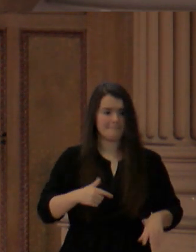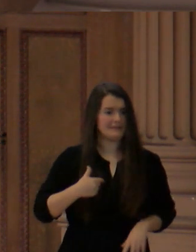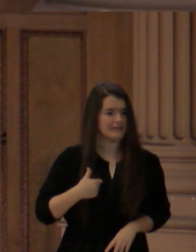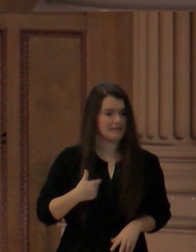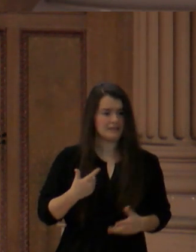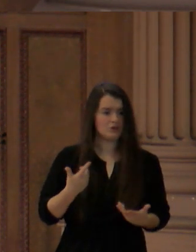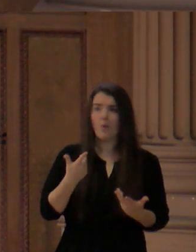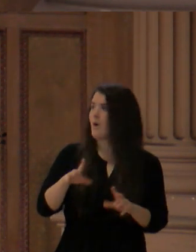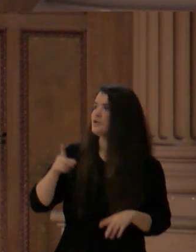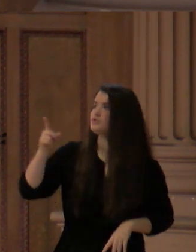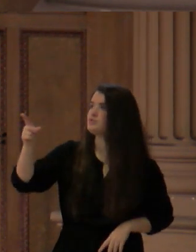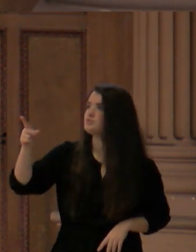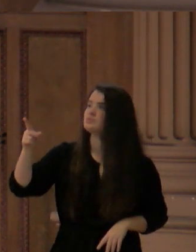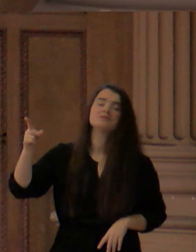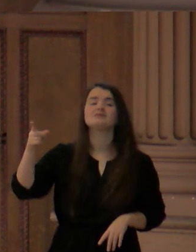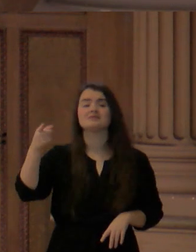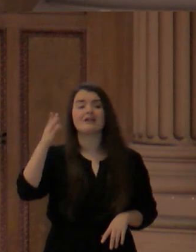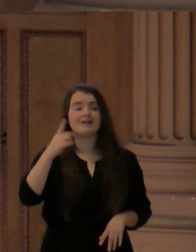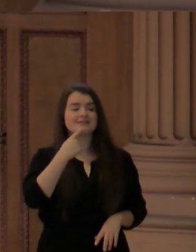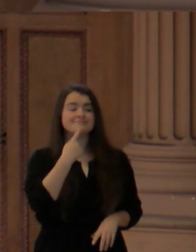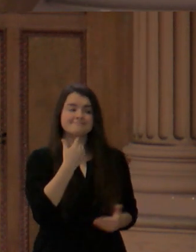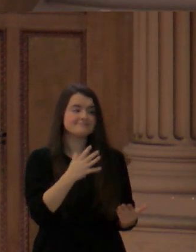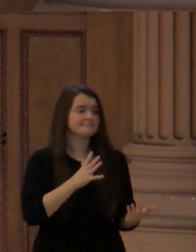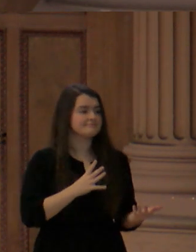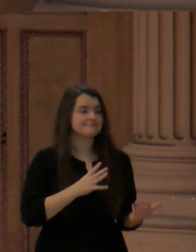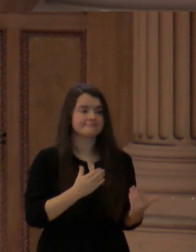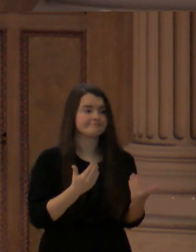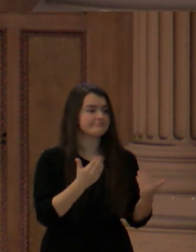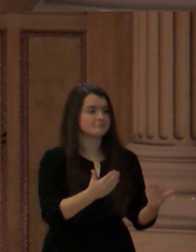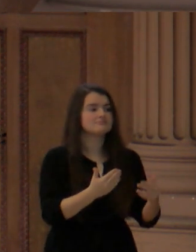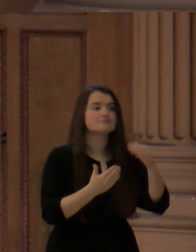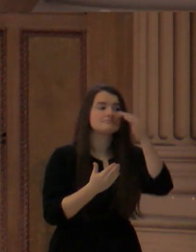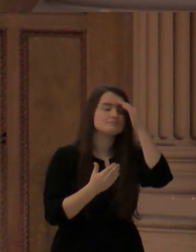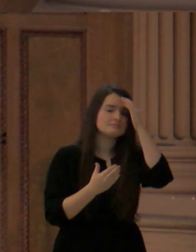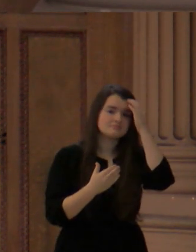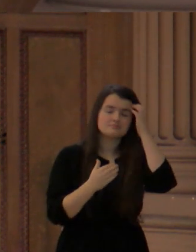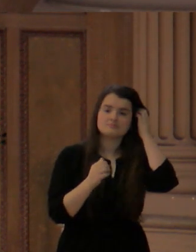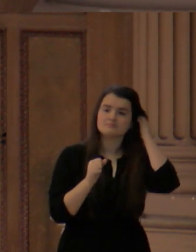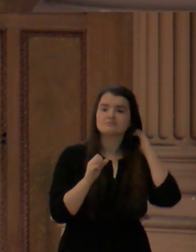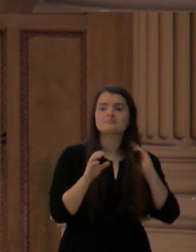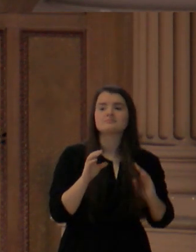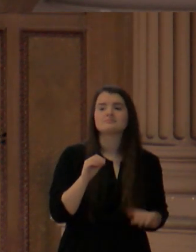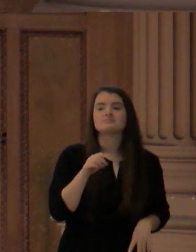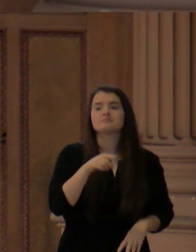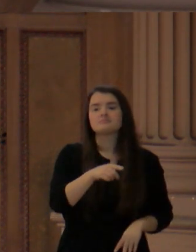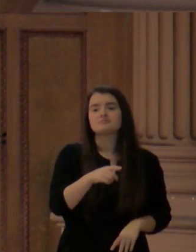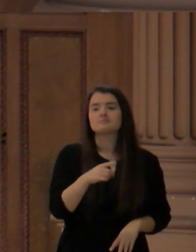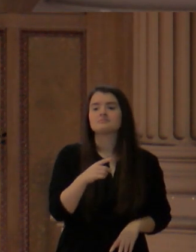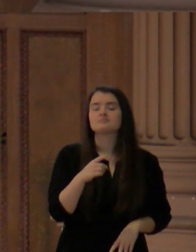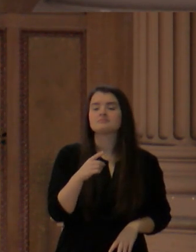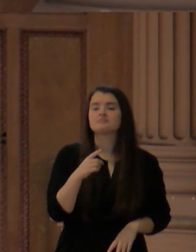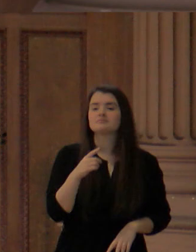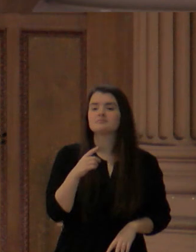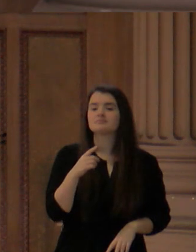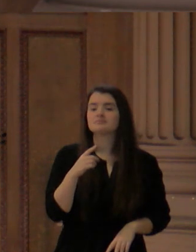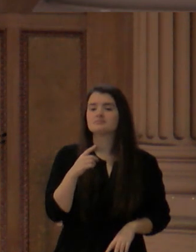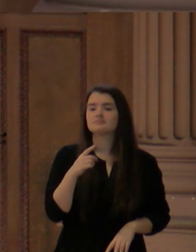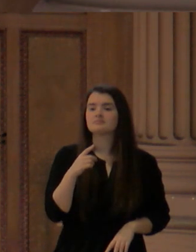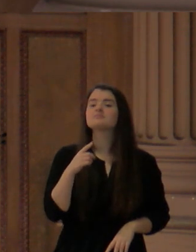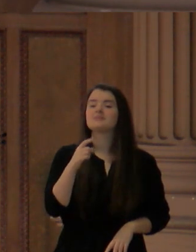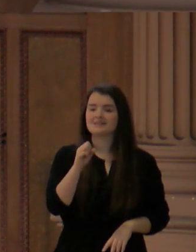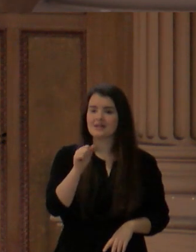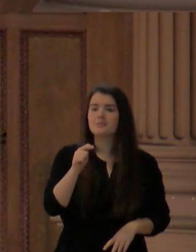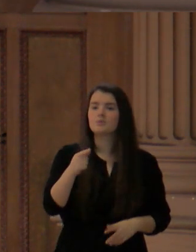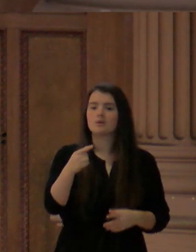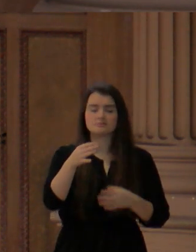verse 10, it says, So Samuel told all the words of the Lord to the people who were asking for a king from him. He said, these will be the ways of the king who will